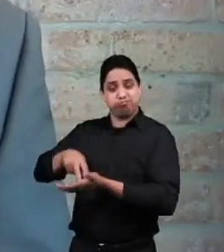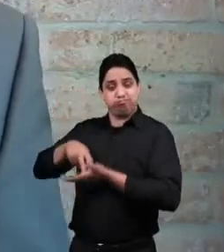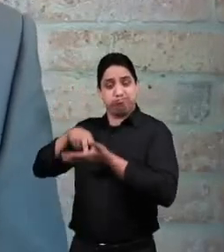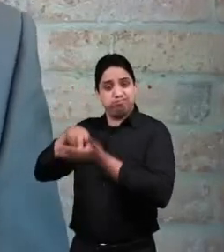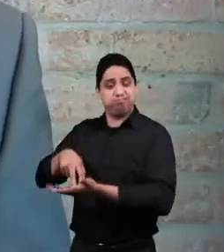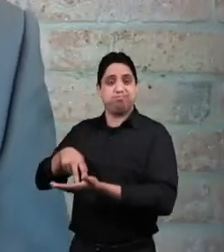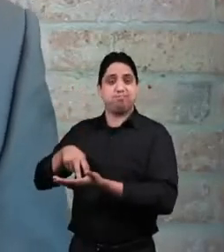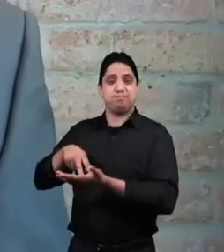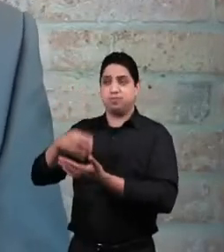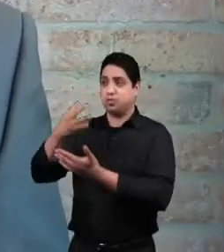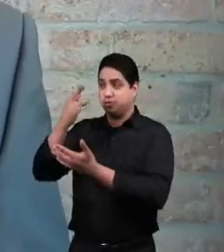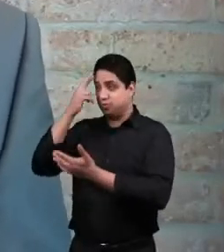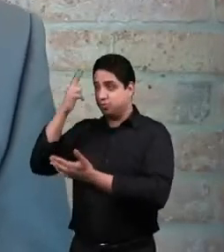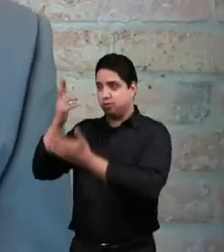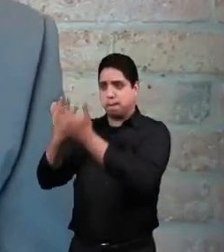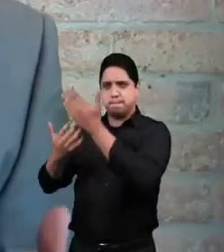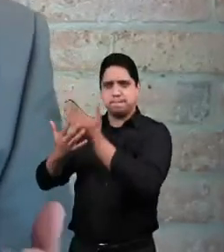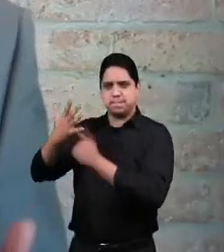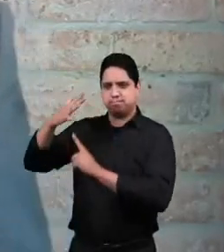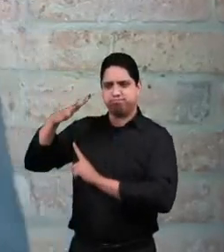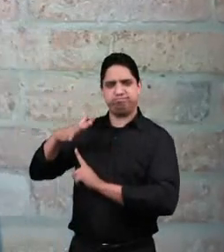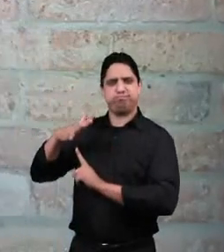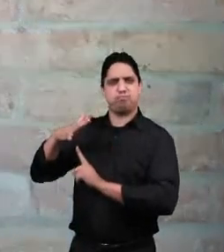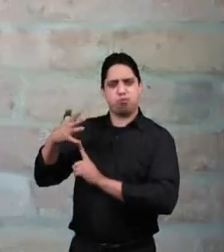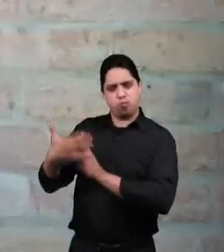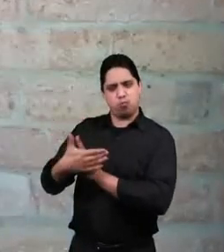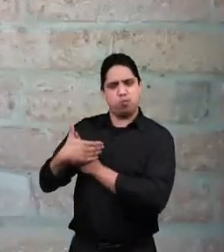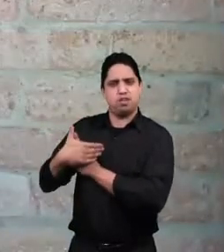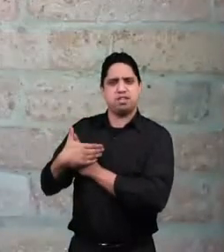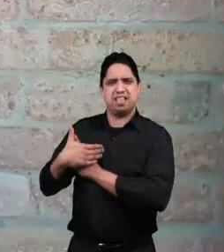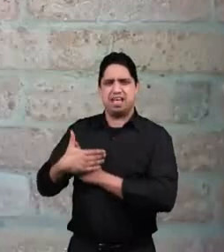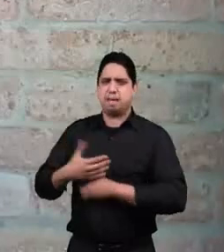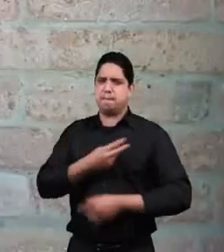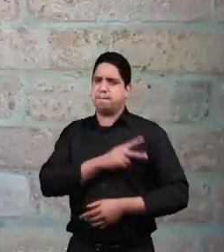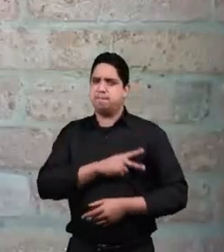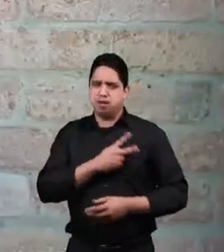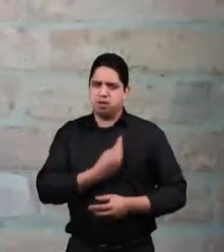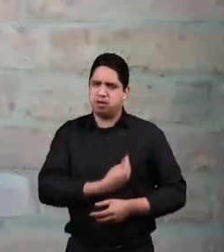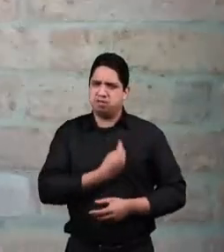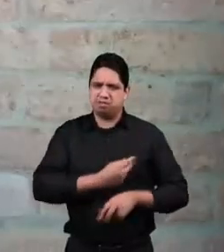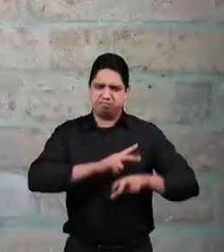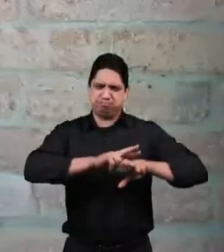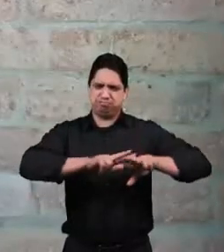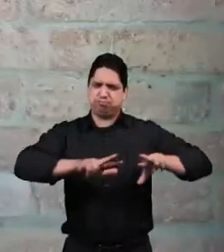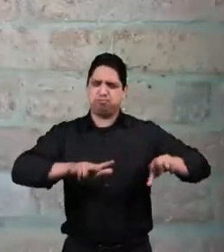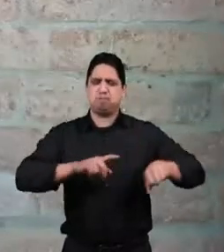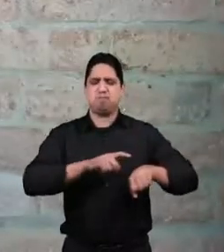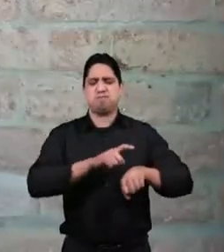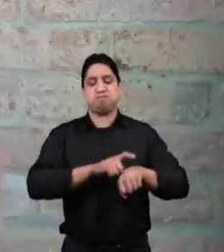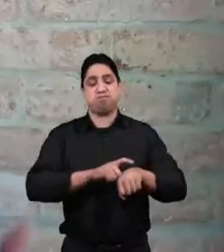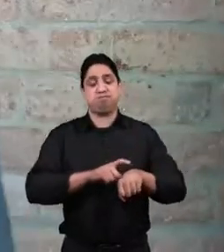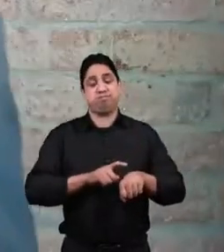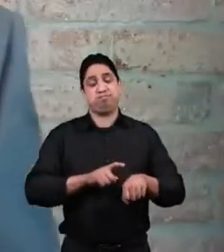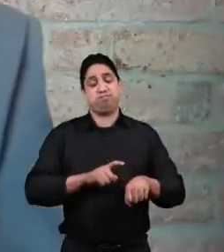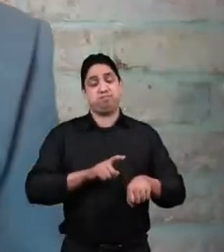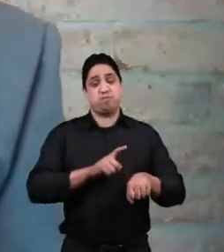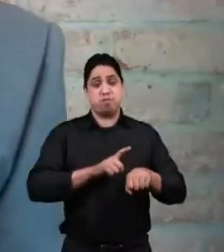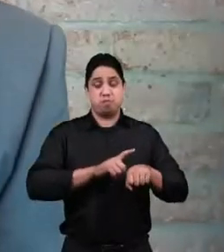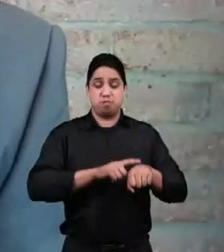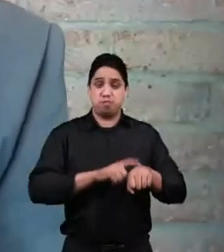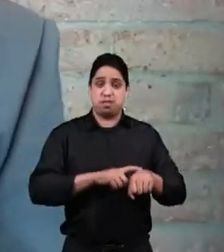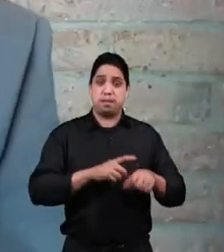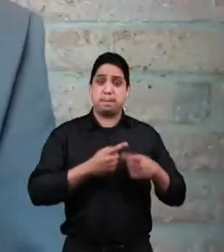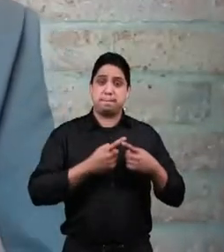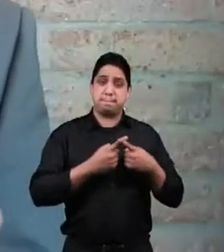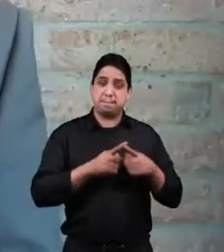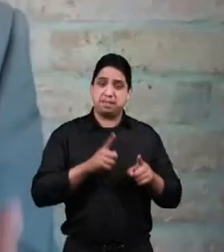protected by God and being carried by the hands of the Lord throughout his life. He went through many battles and now had reached